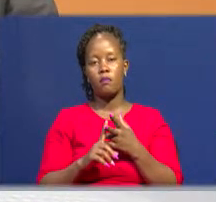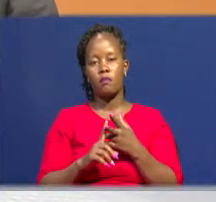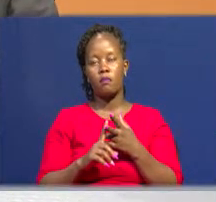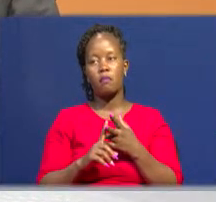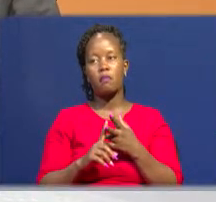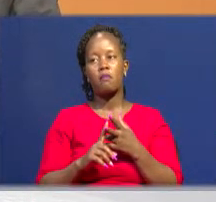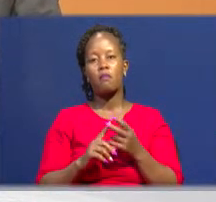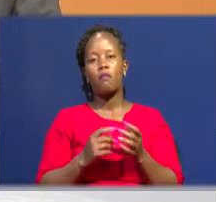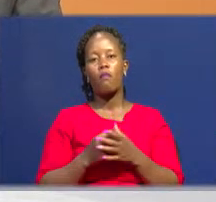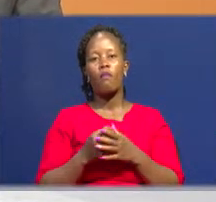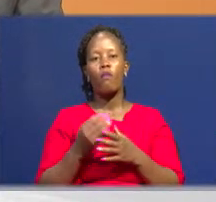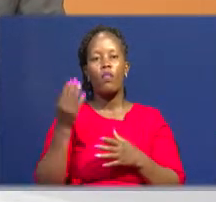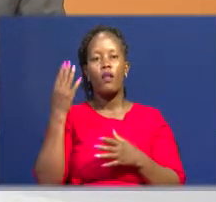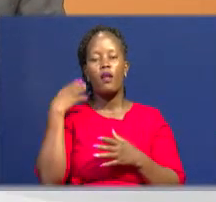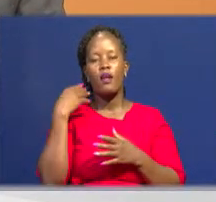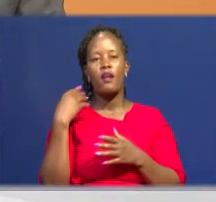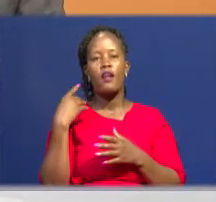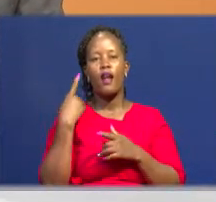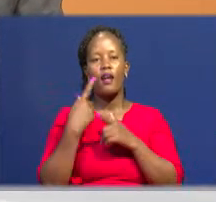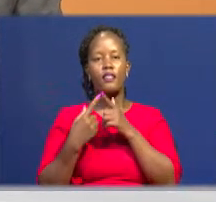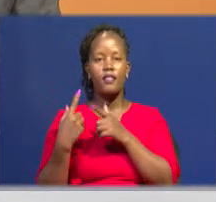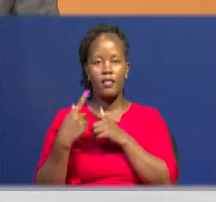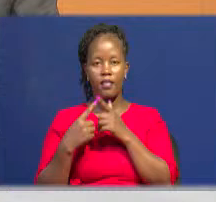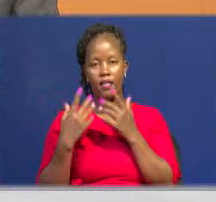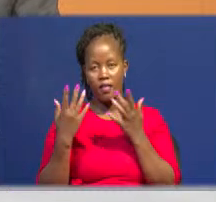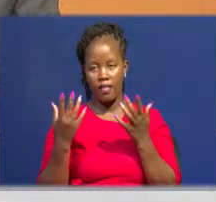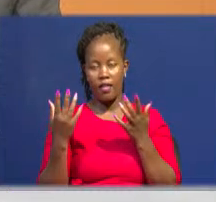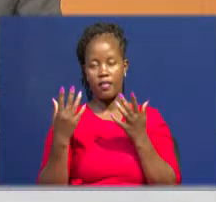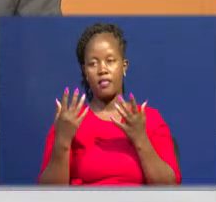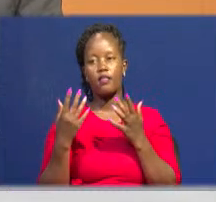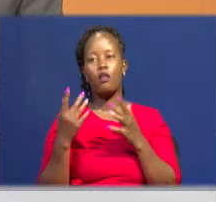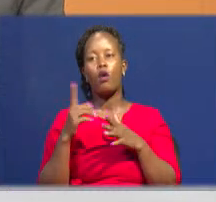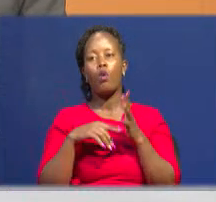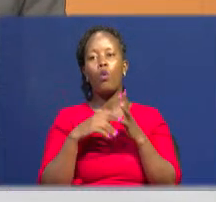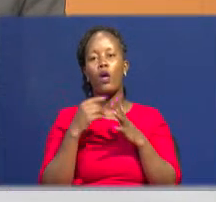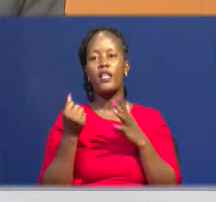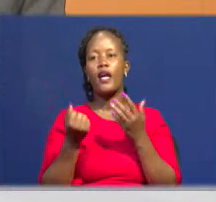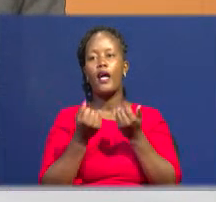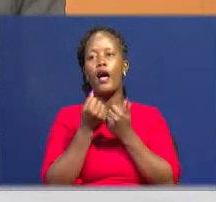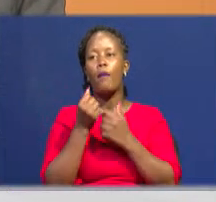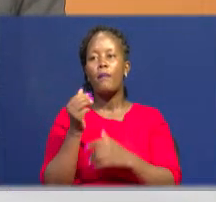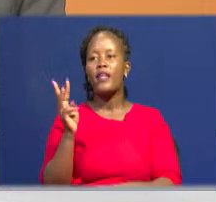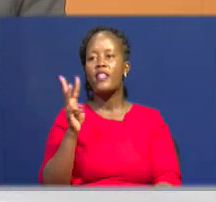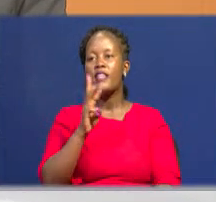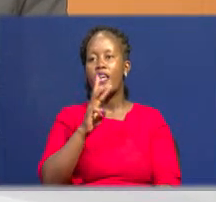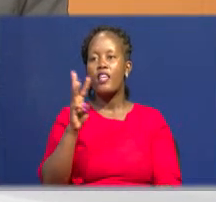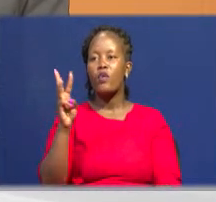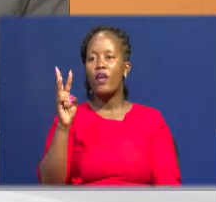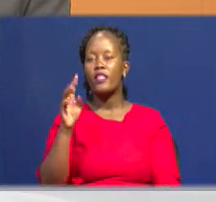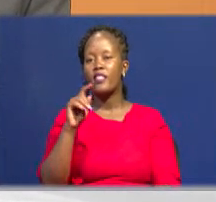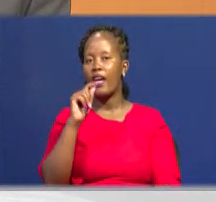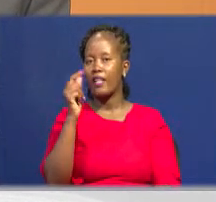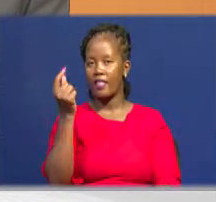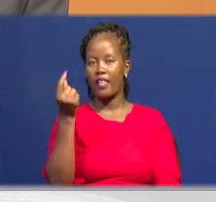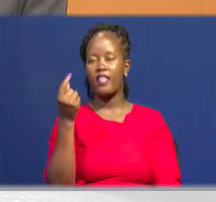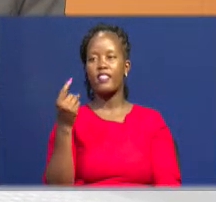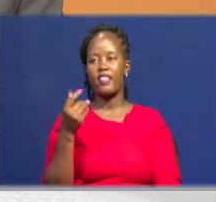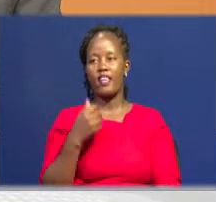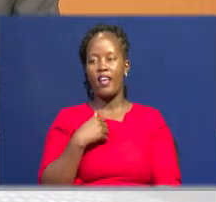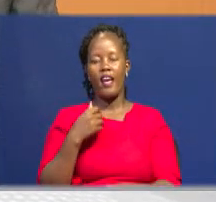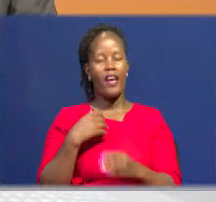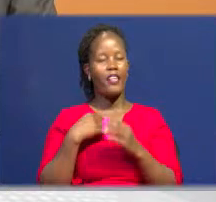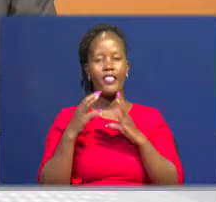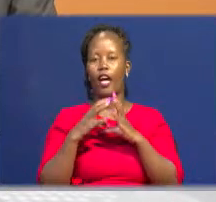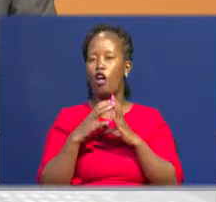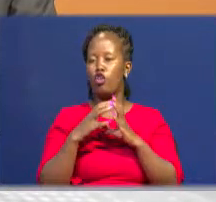Something that we did see last year from Western Kenya was a very, very huge